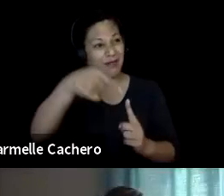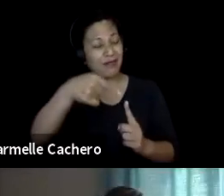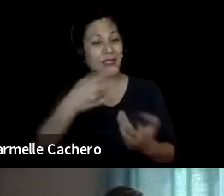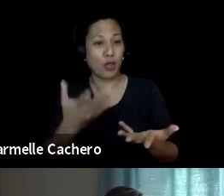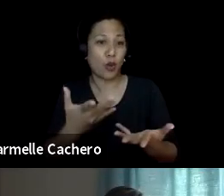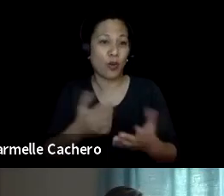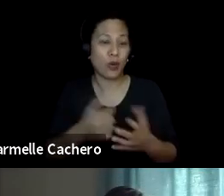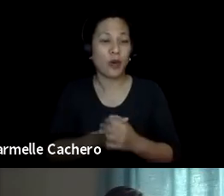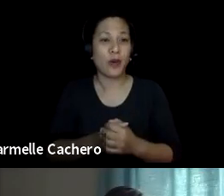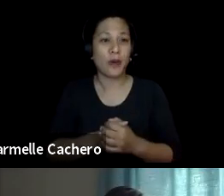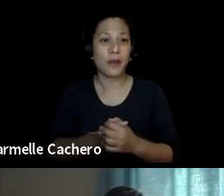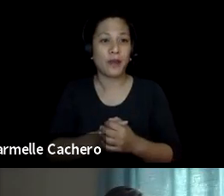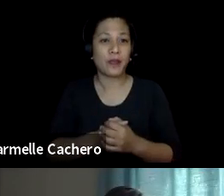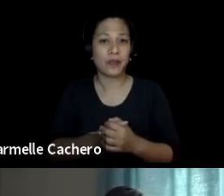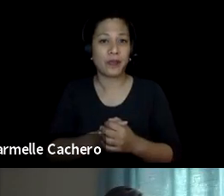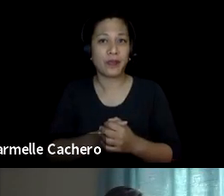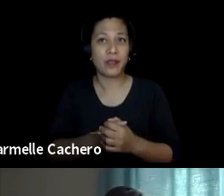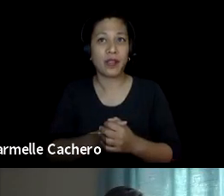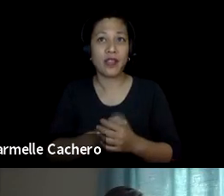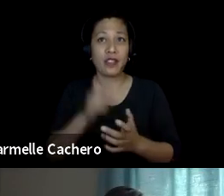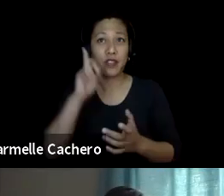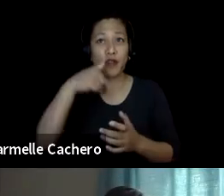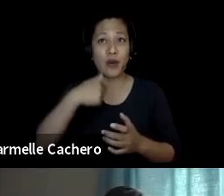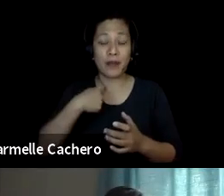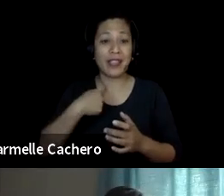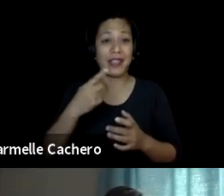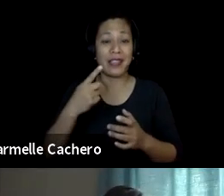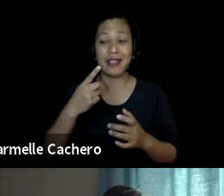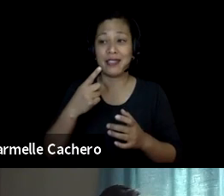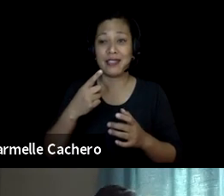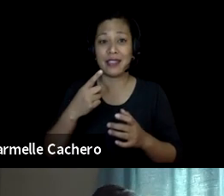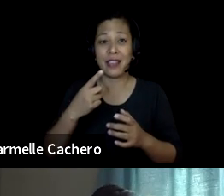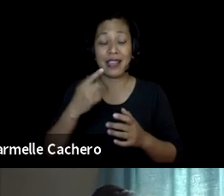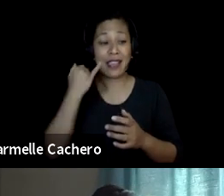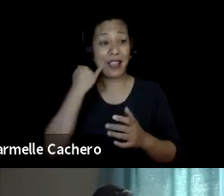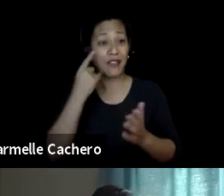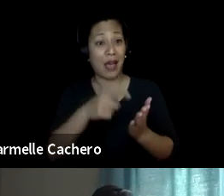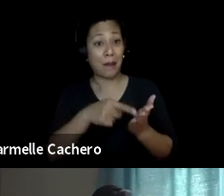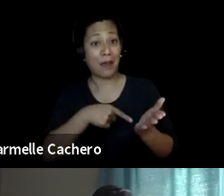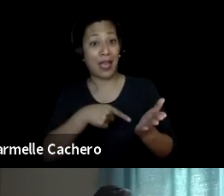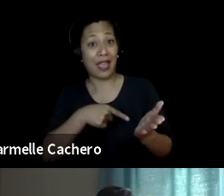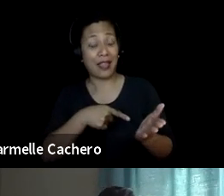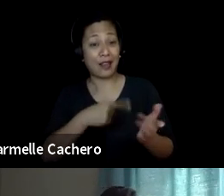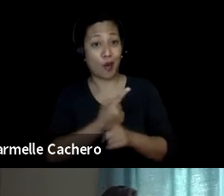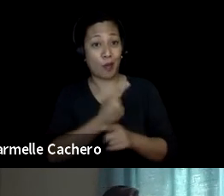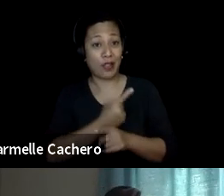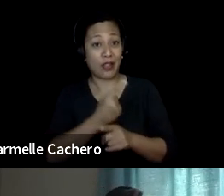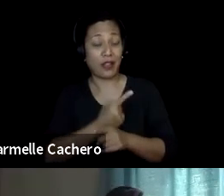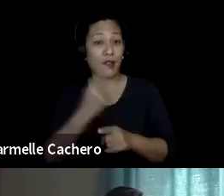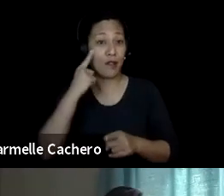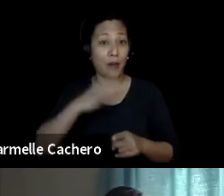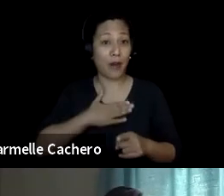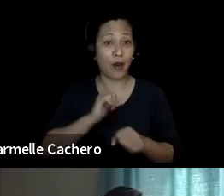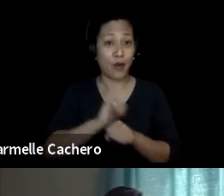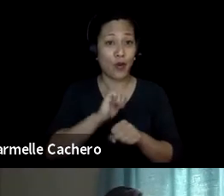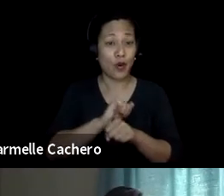think for me, the question around, am I compensated just in general well for the work that I do? I